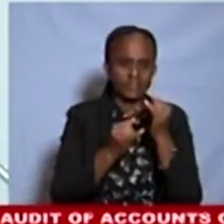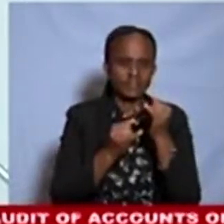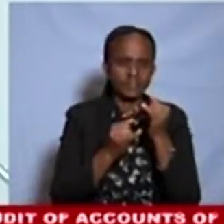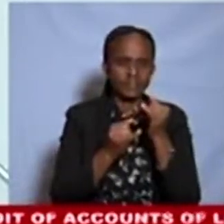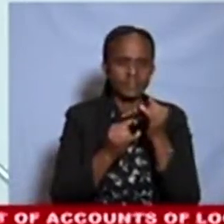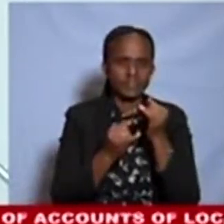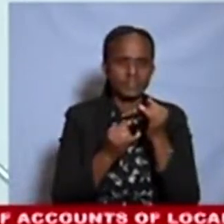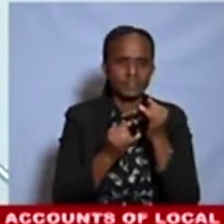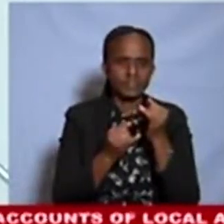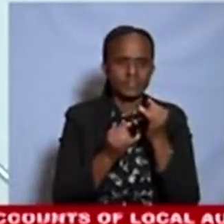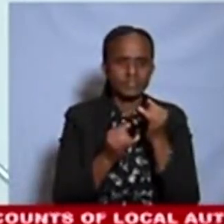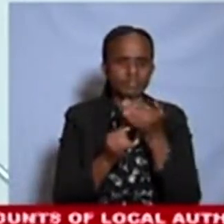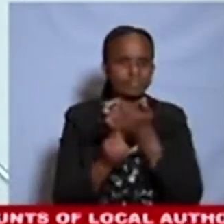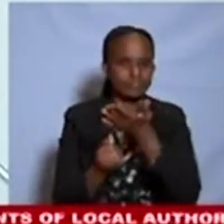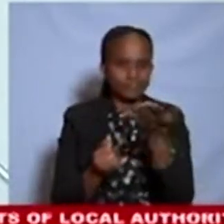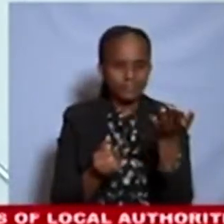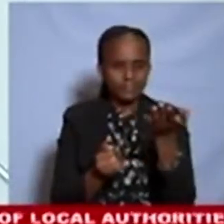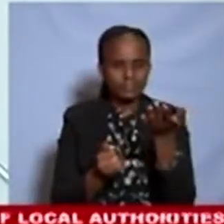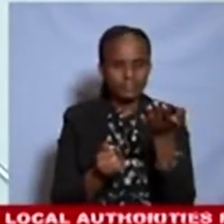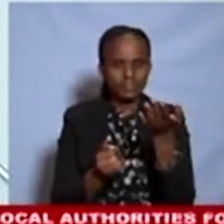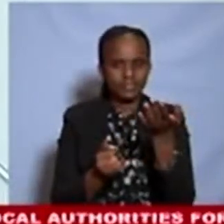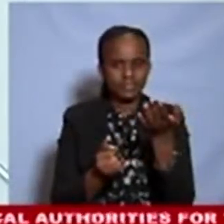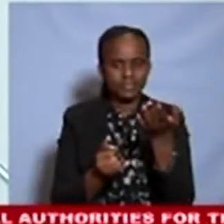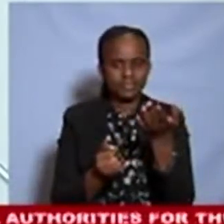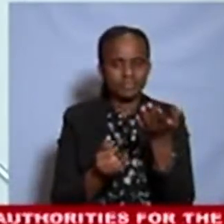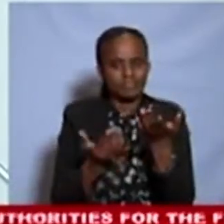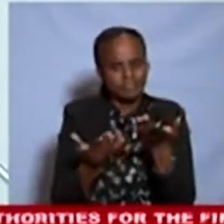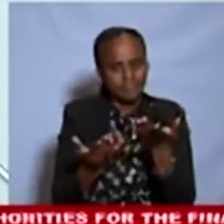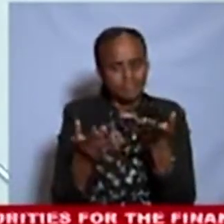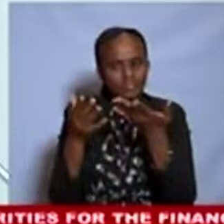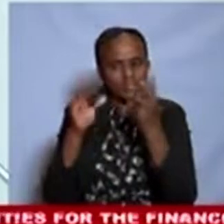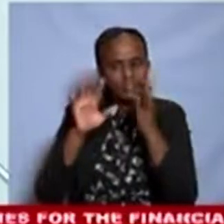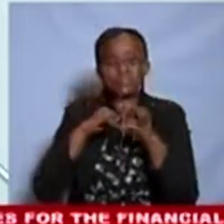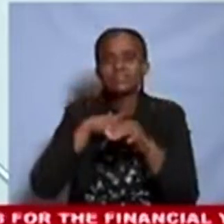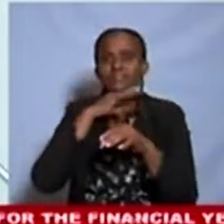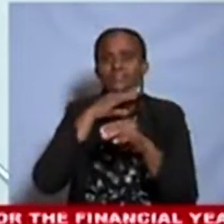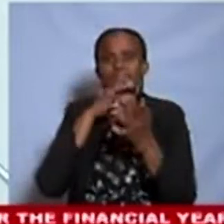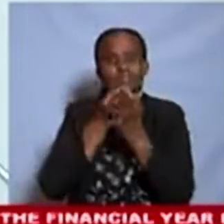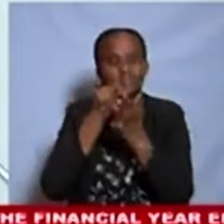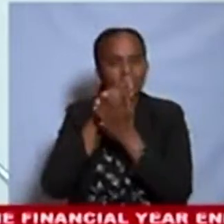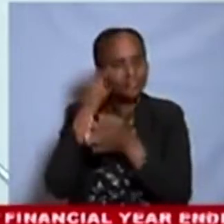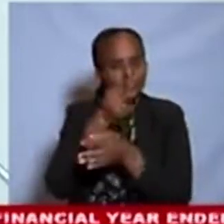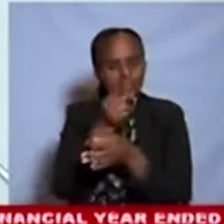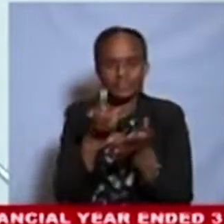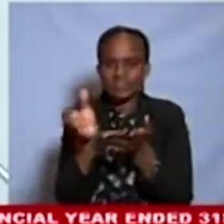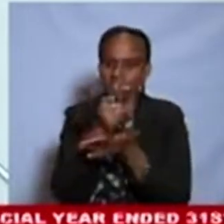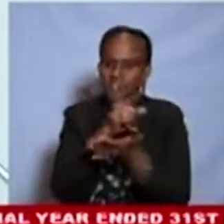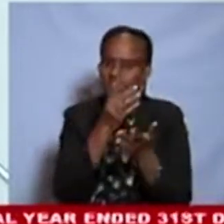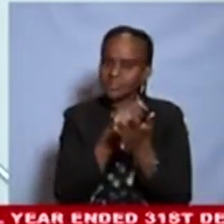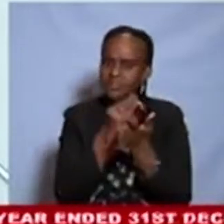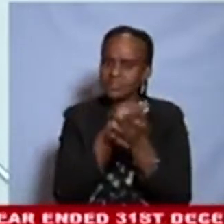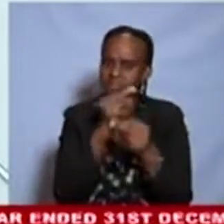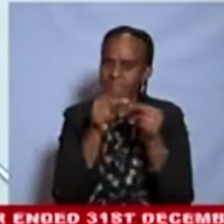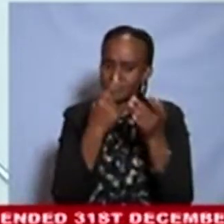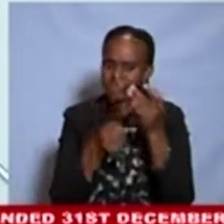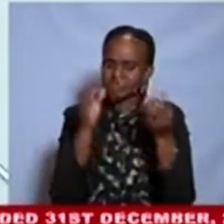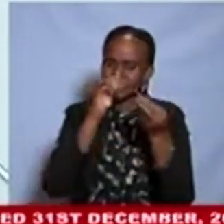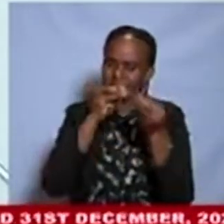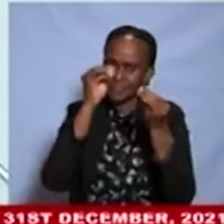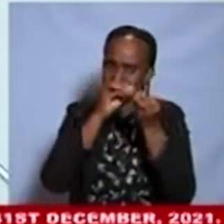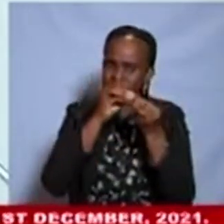usually then you might have not have enough money for you to recover this money, which means you are adding on to